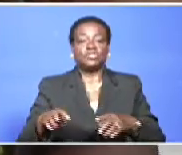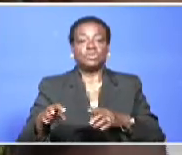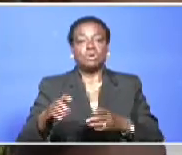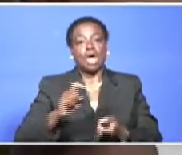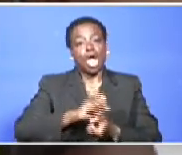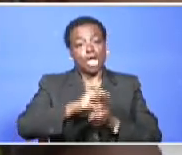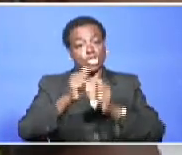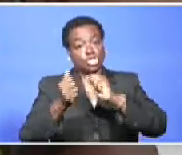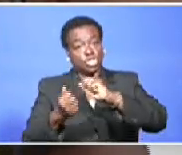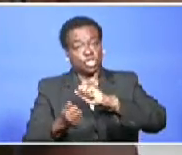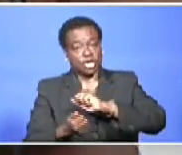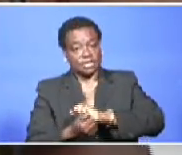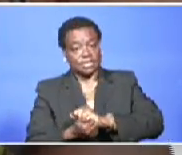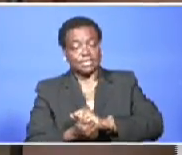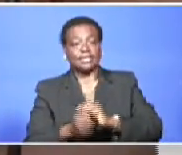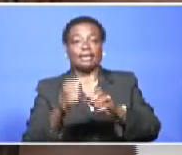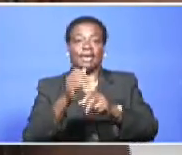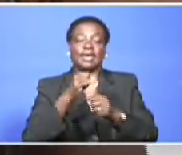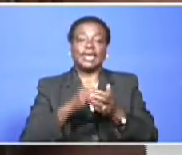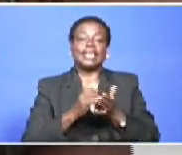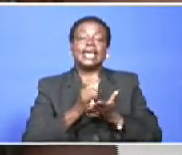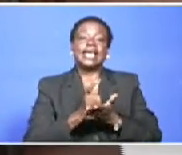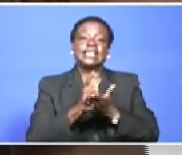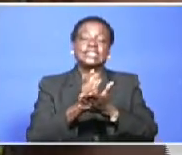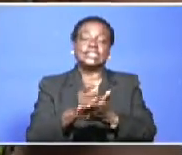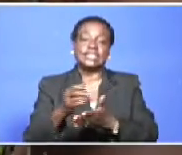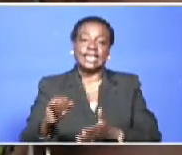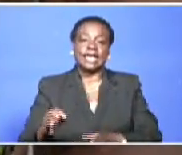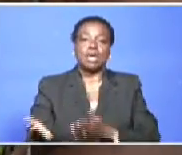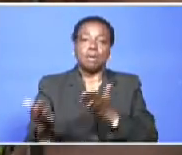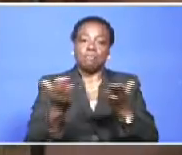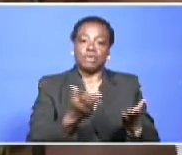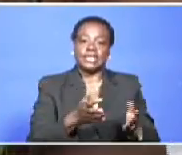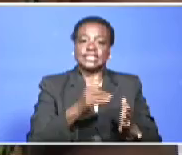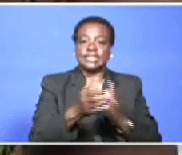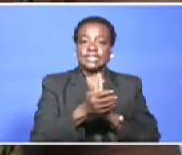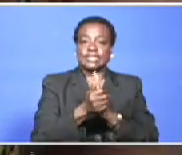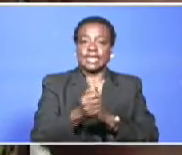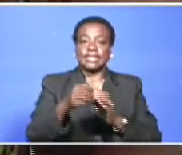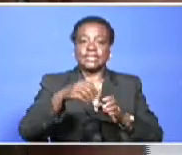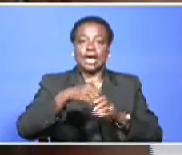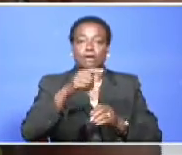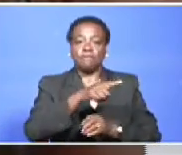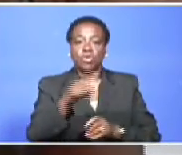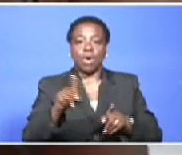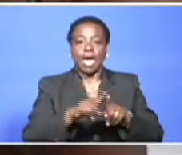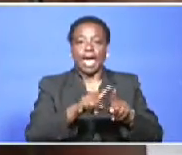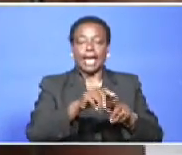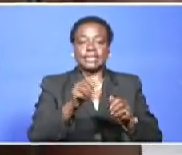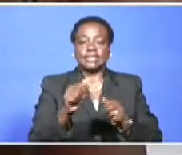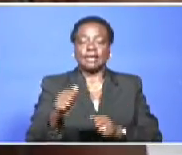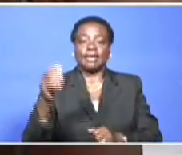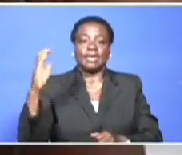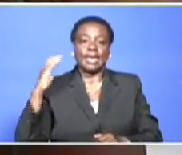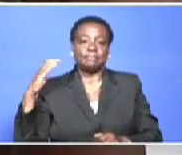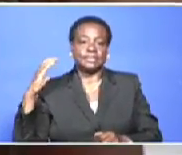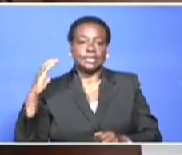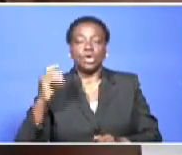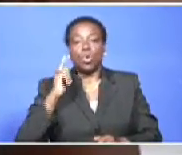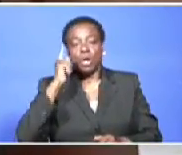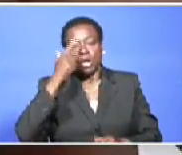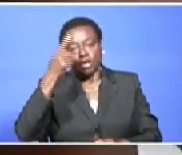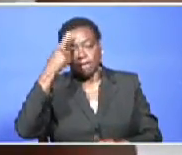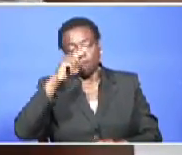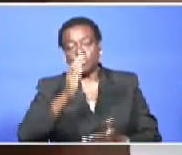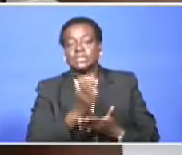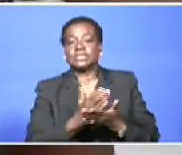adjustments with to get it sailing. So that really brings the skills out in you as a captain. But we're looking for some good fun in